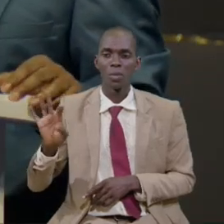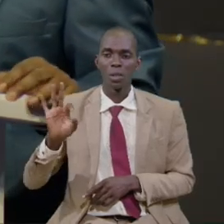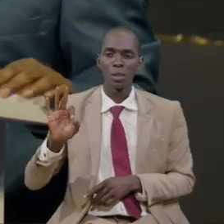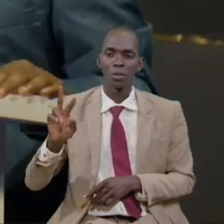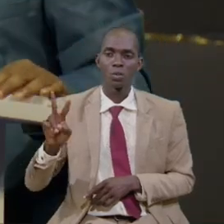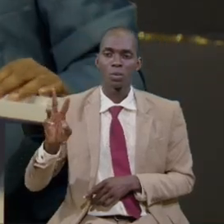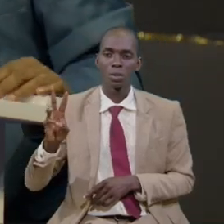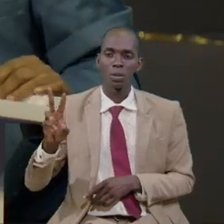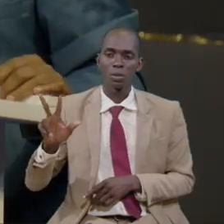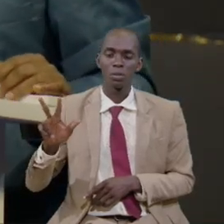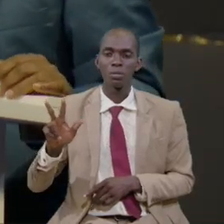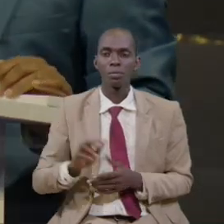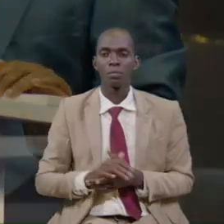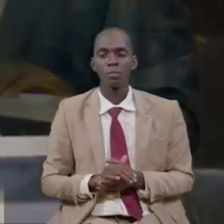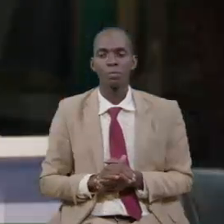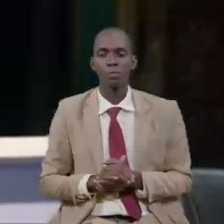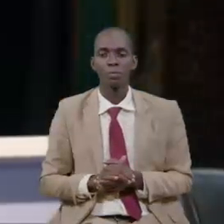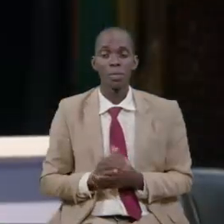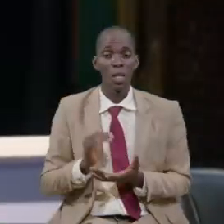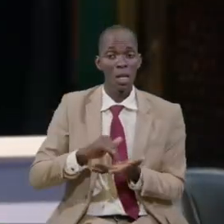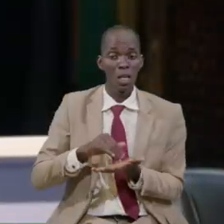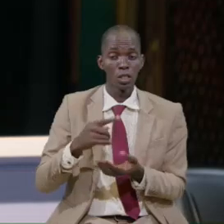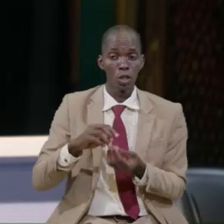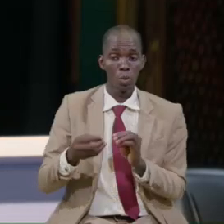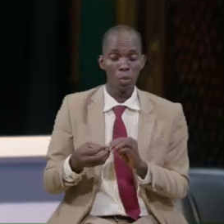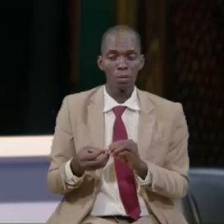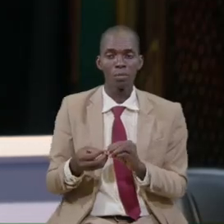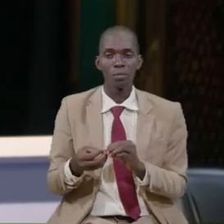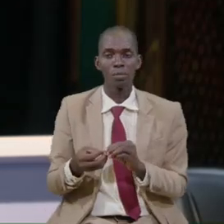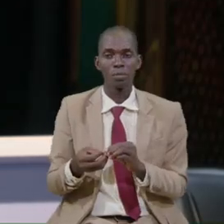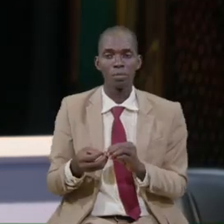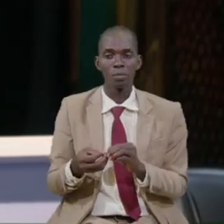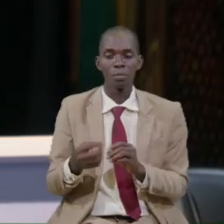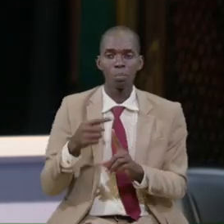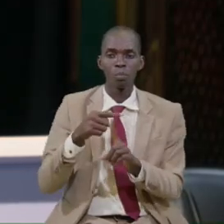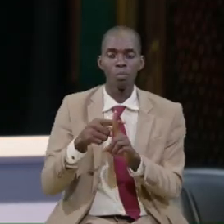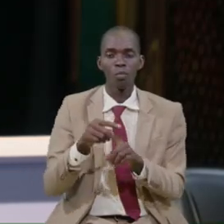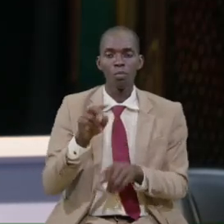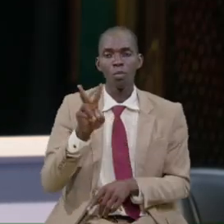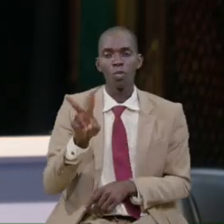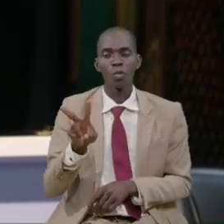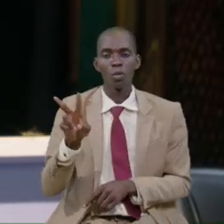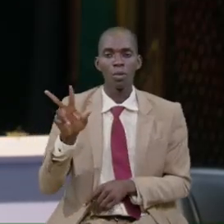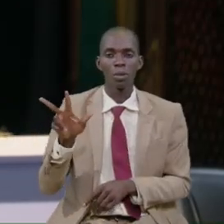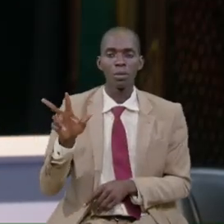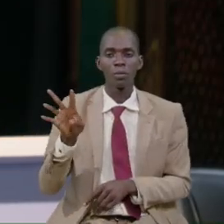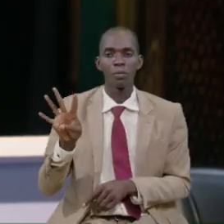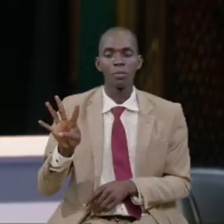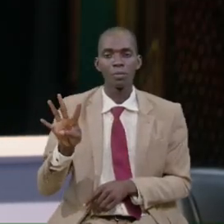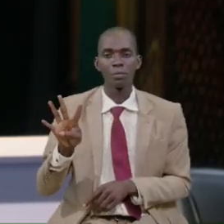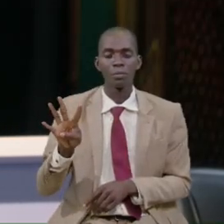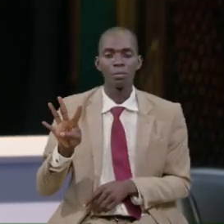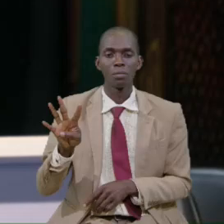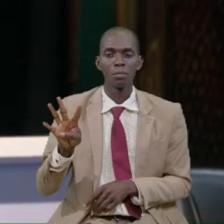63 I'll go through it again plus 2 3 4